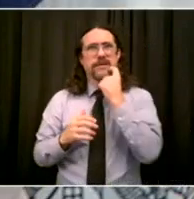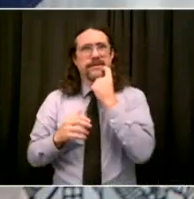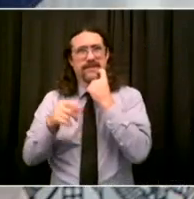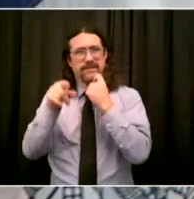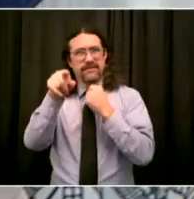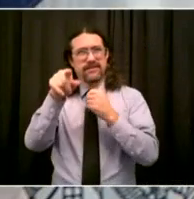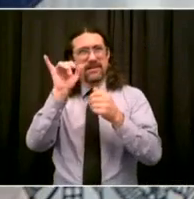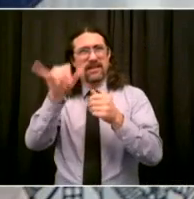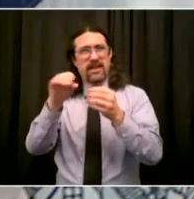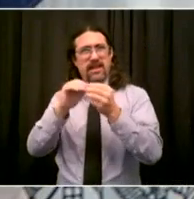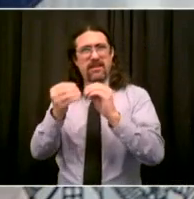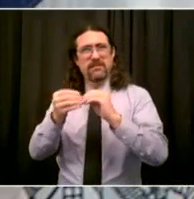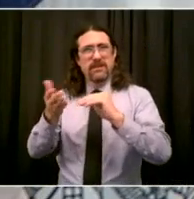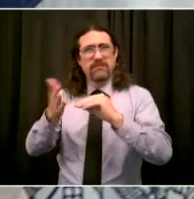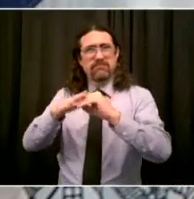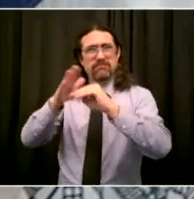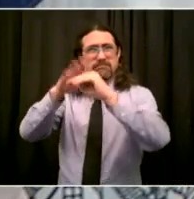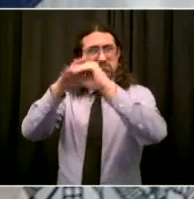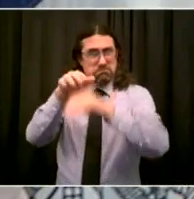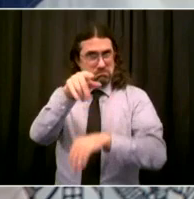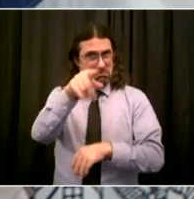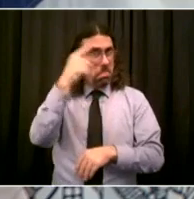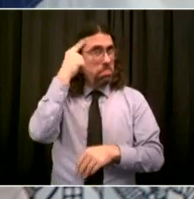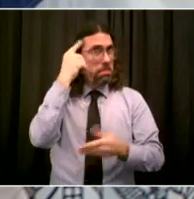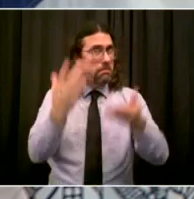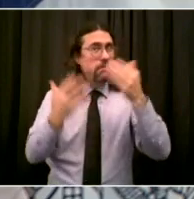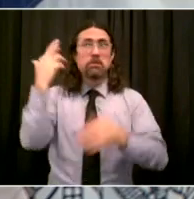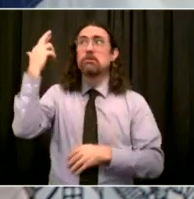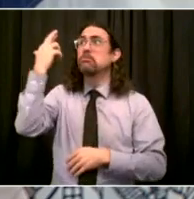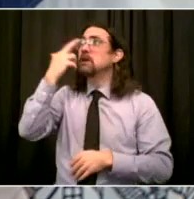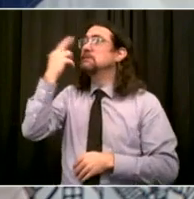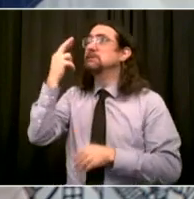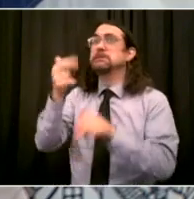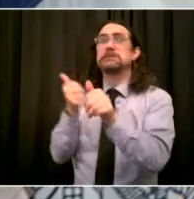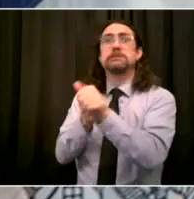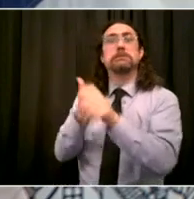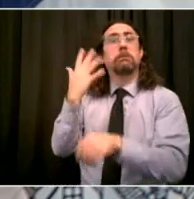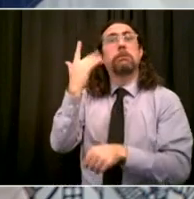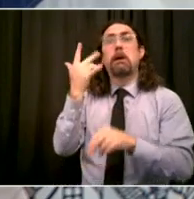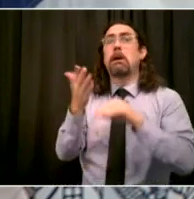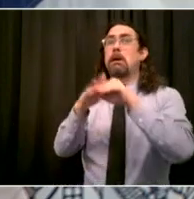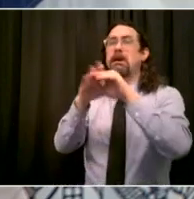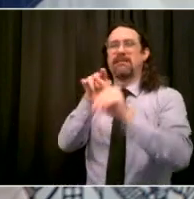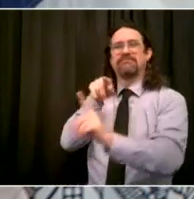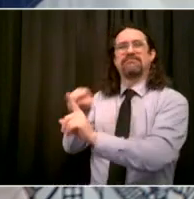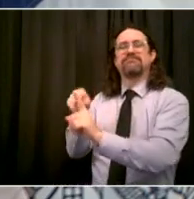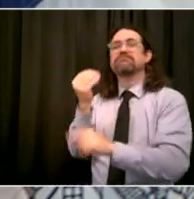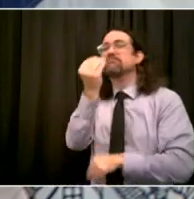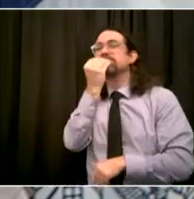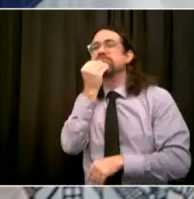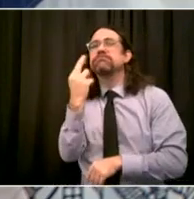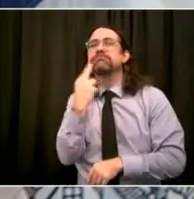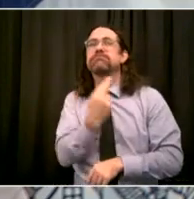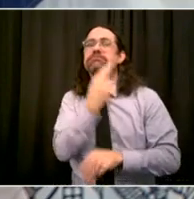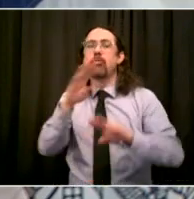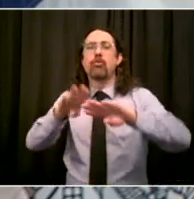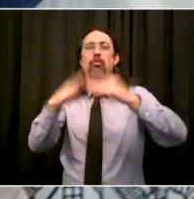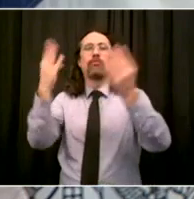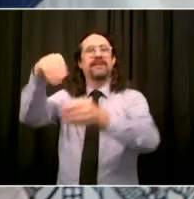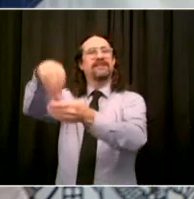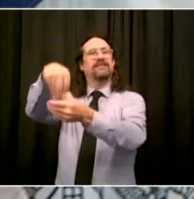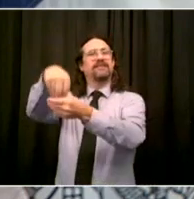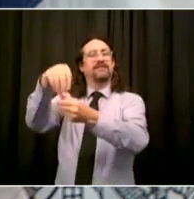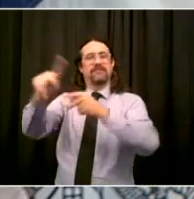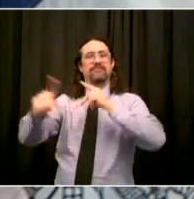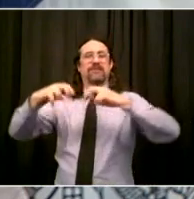I'll turn to Dr. Varma in a moment, Andrew, to give you some analysis of what we're seeing. My strong impression is we're